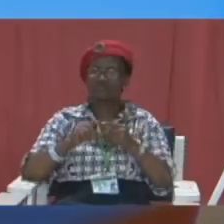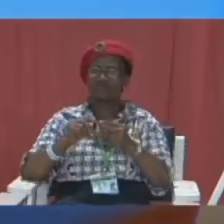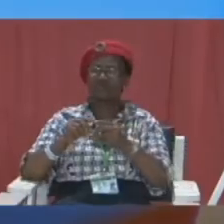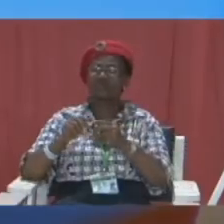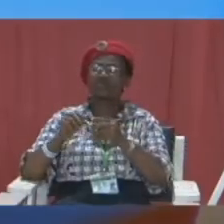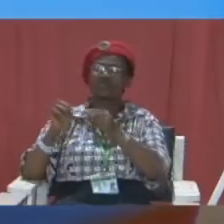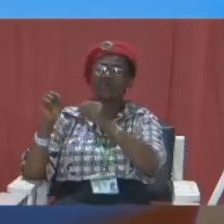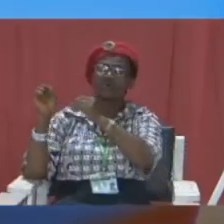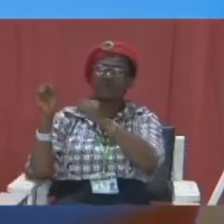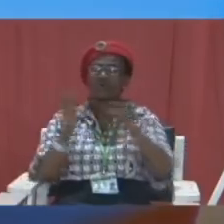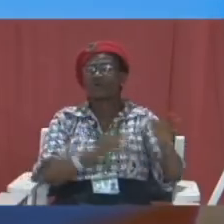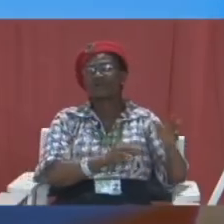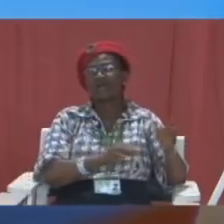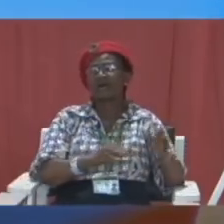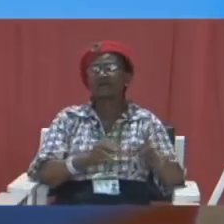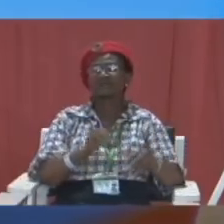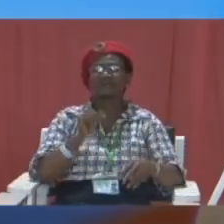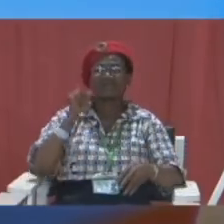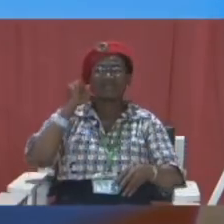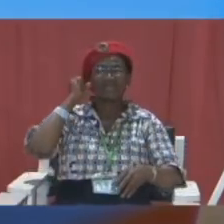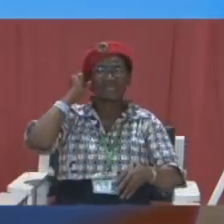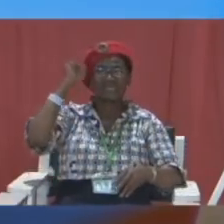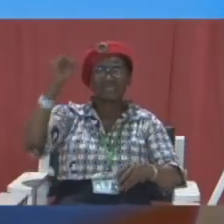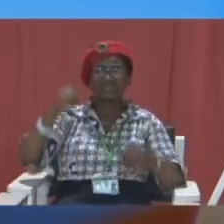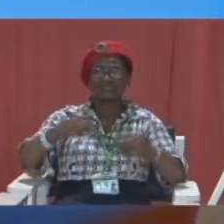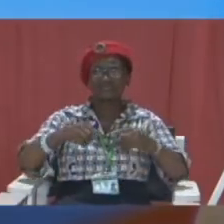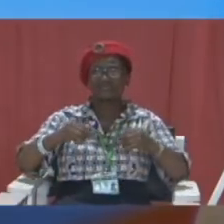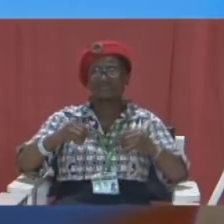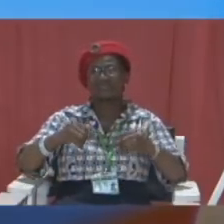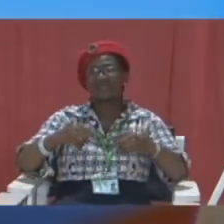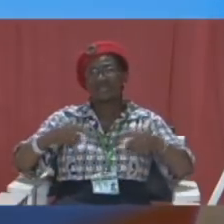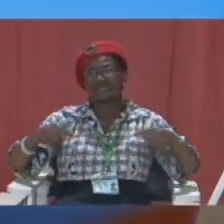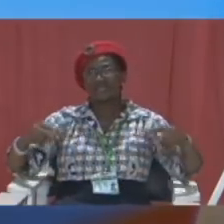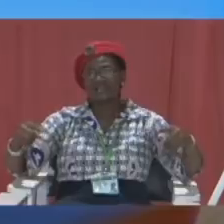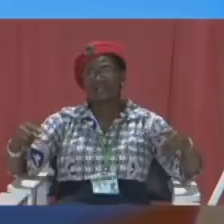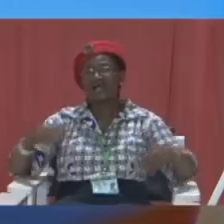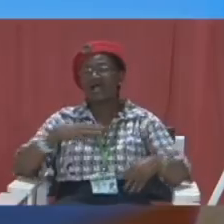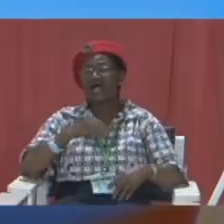and he did, and he